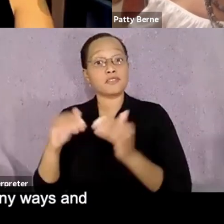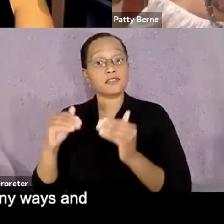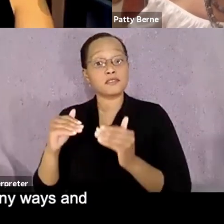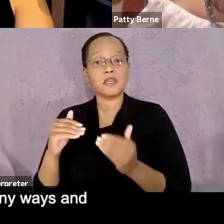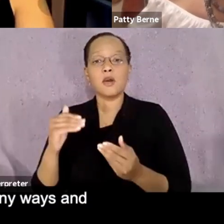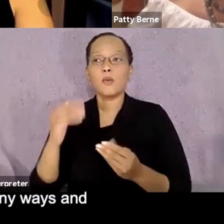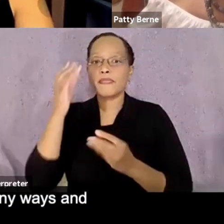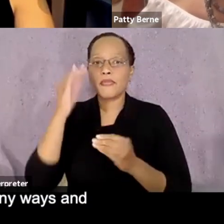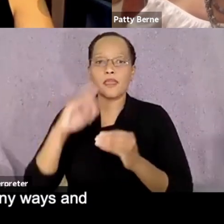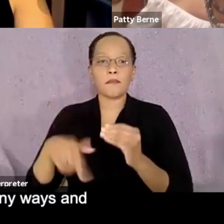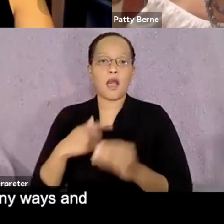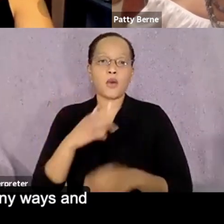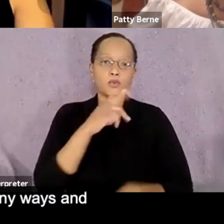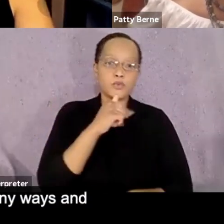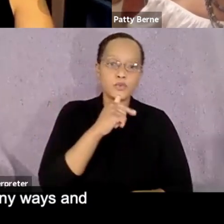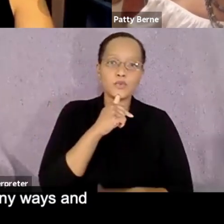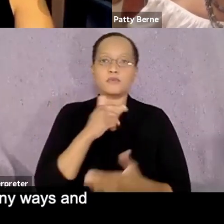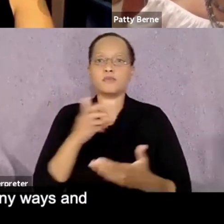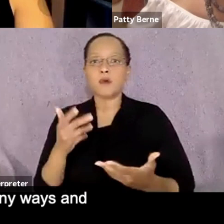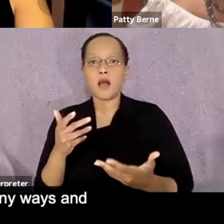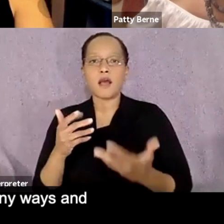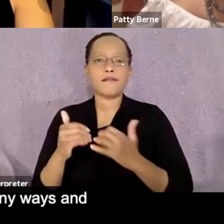the how in many ways, and